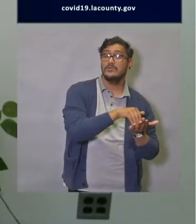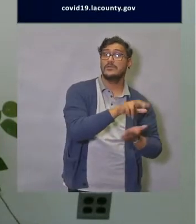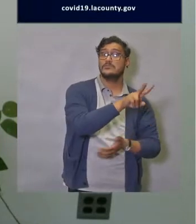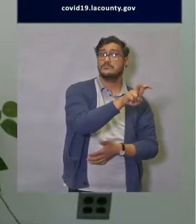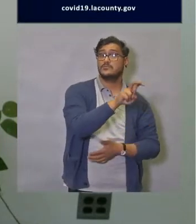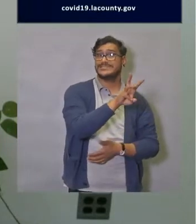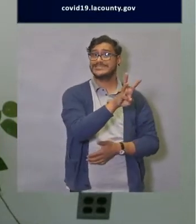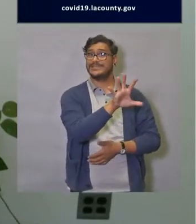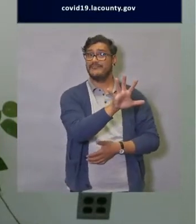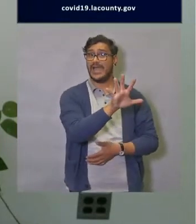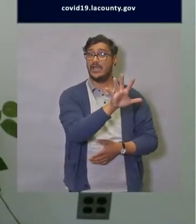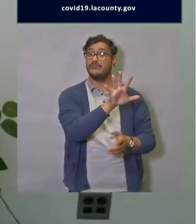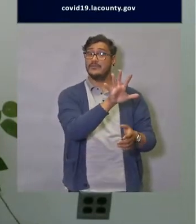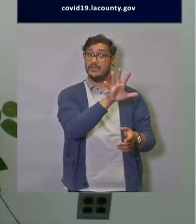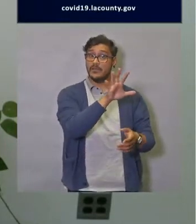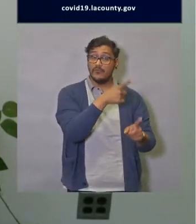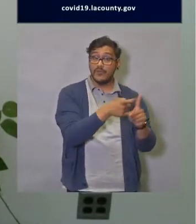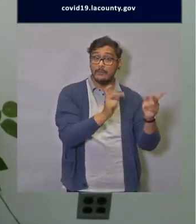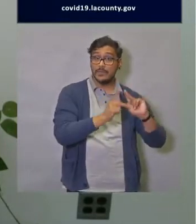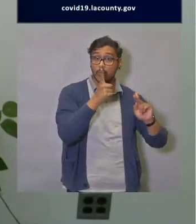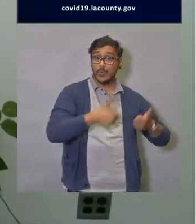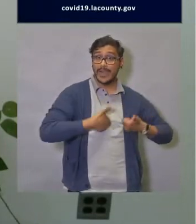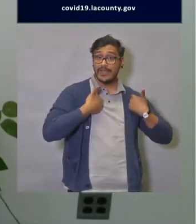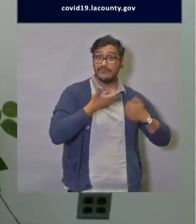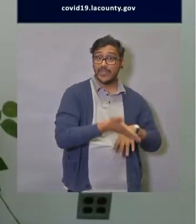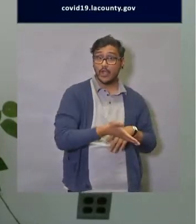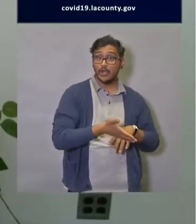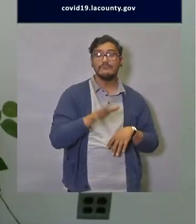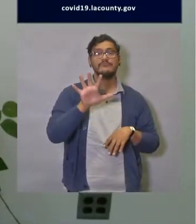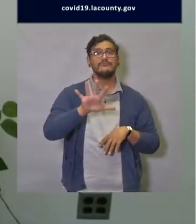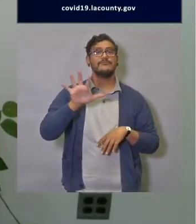39,265 confirmed cases among residents and